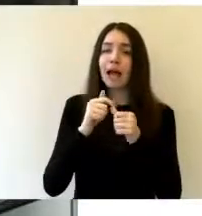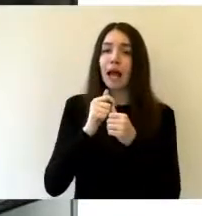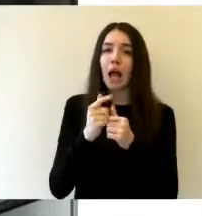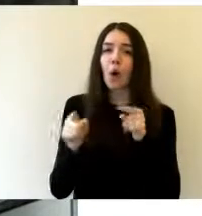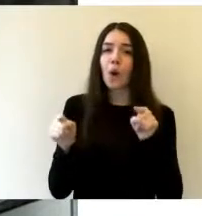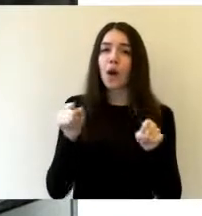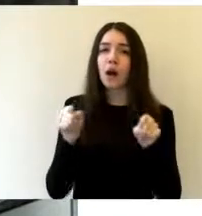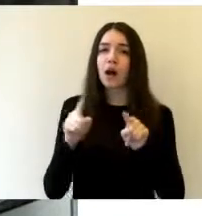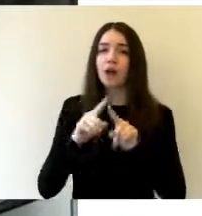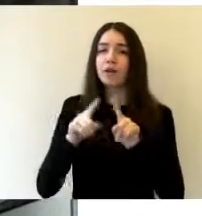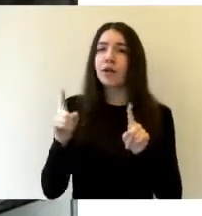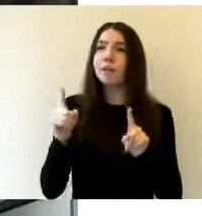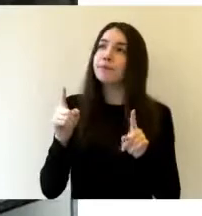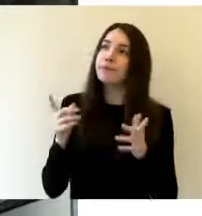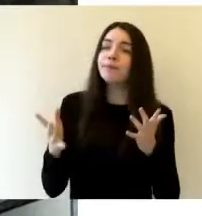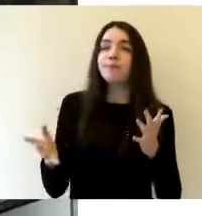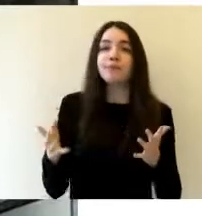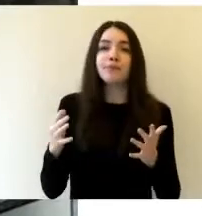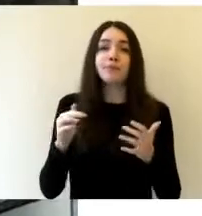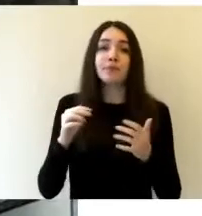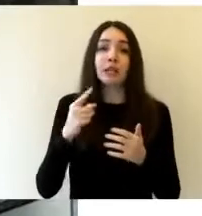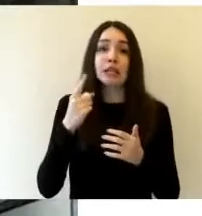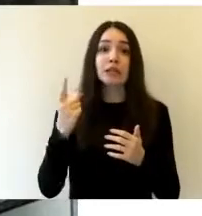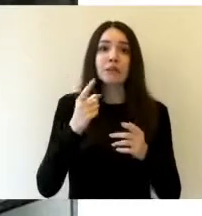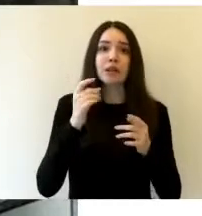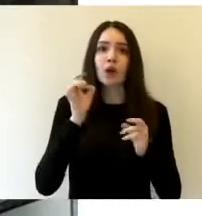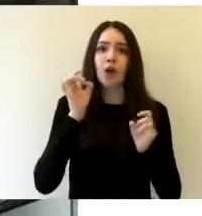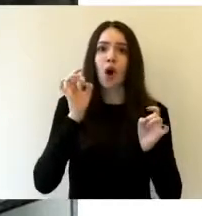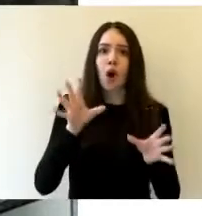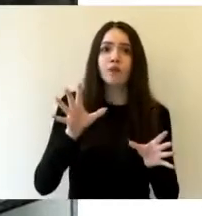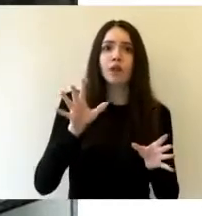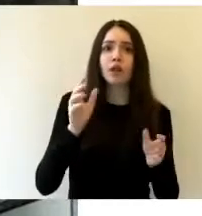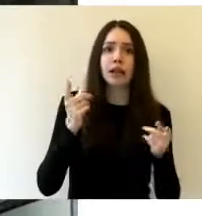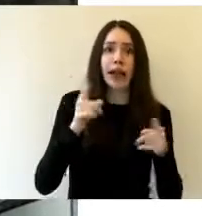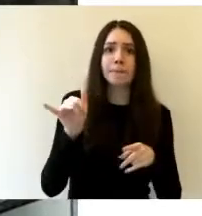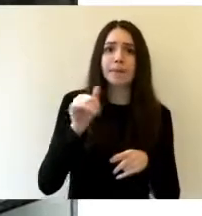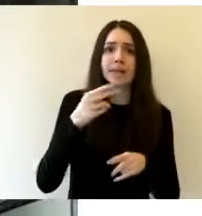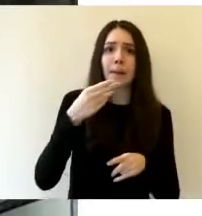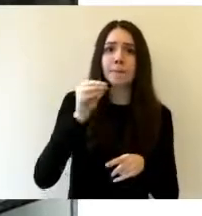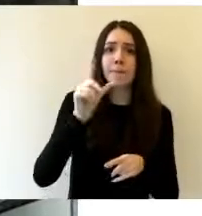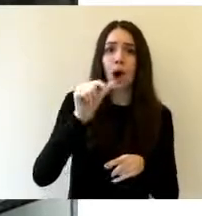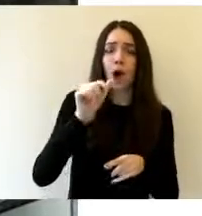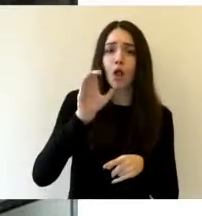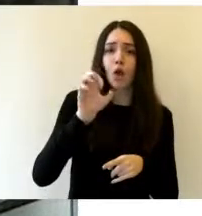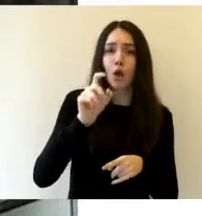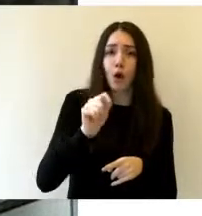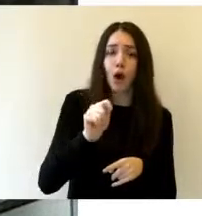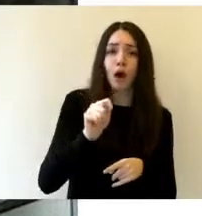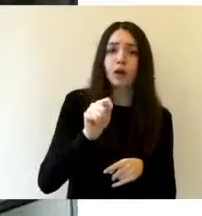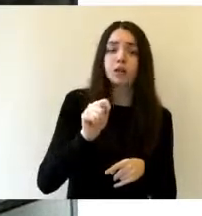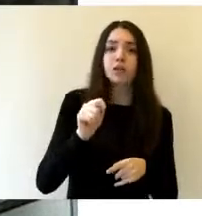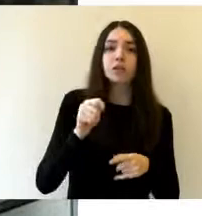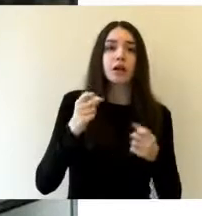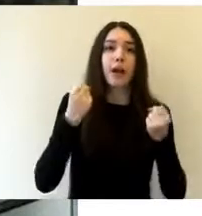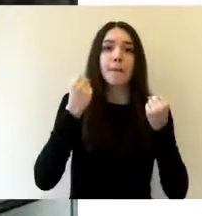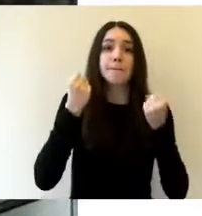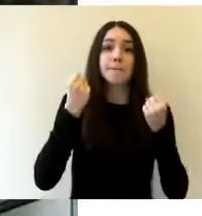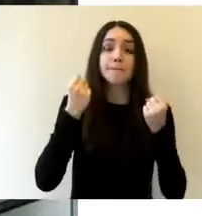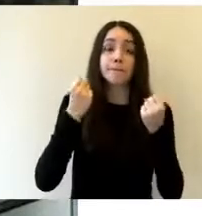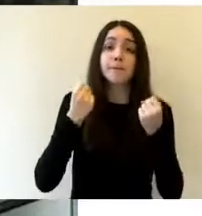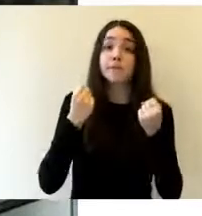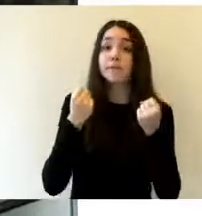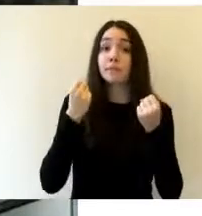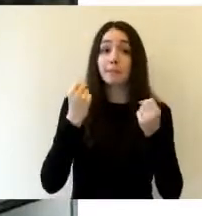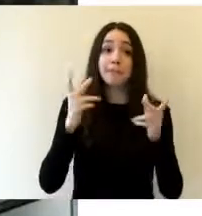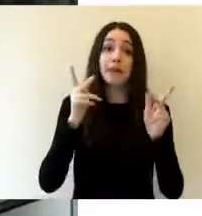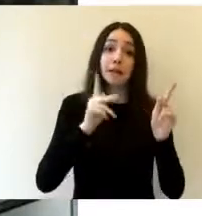event as horrific as this kind of genocide, you're not just losing those who are lost in the moment, but you're losing an infinite amount of people, not just existing